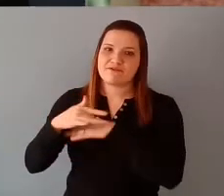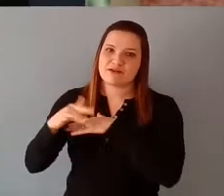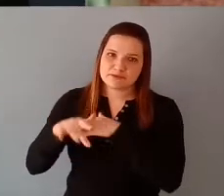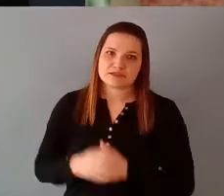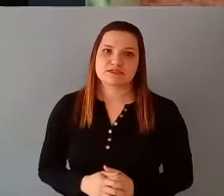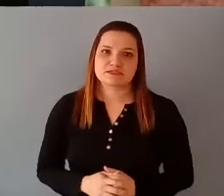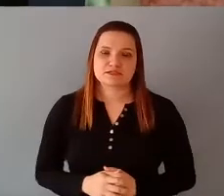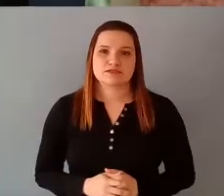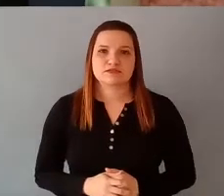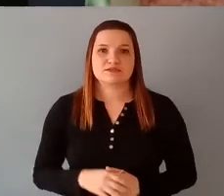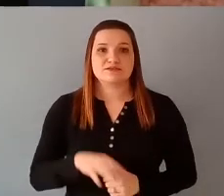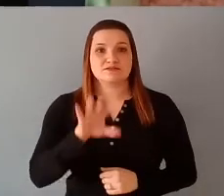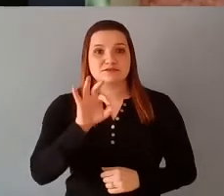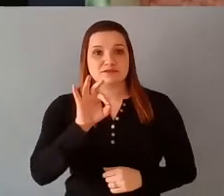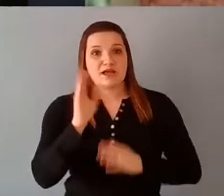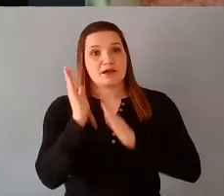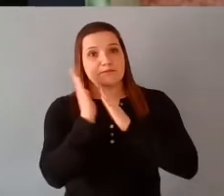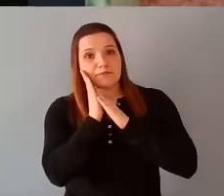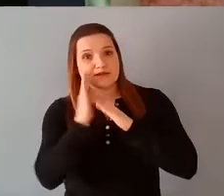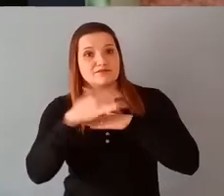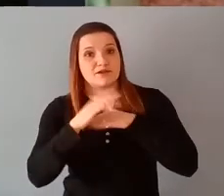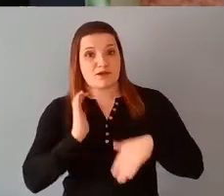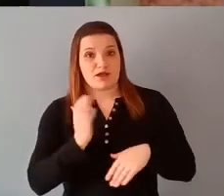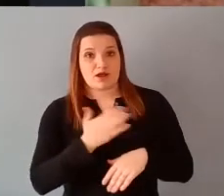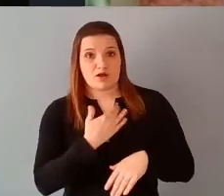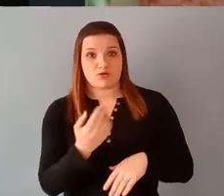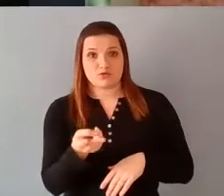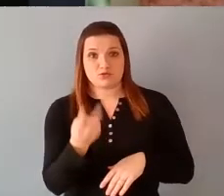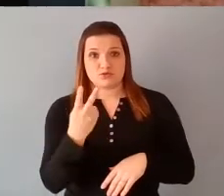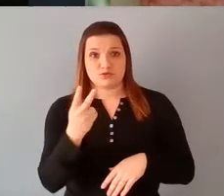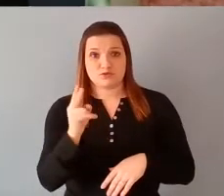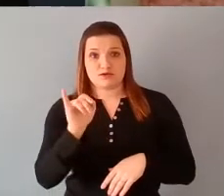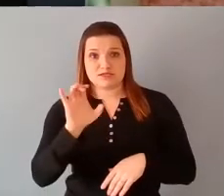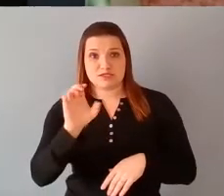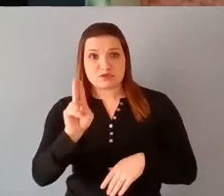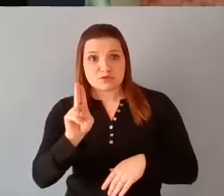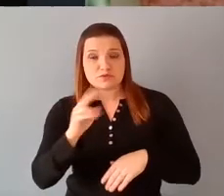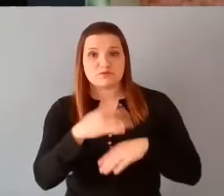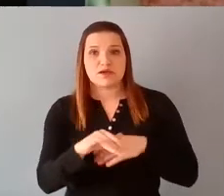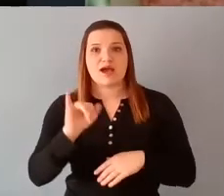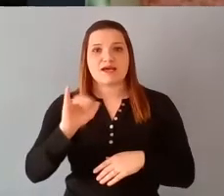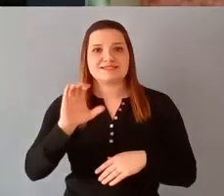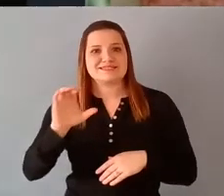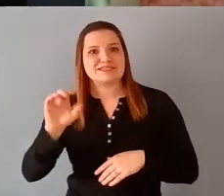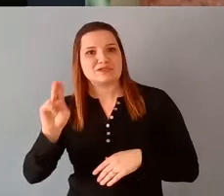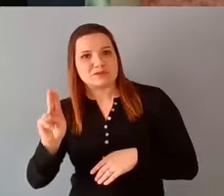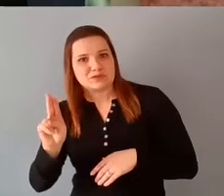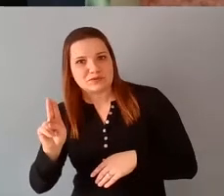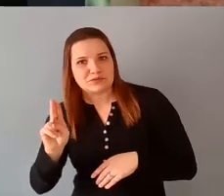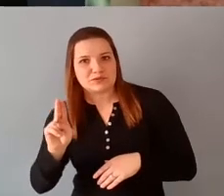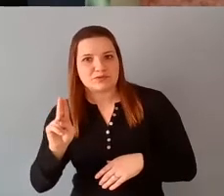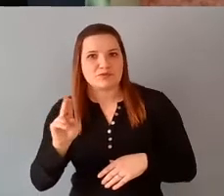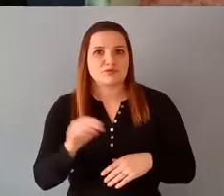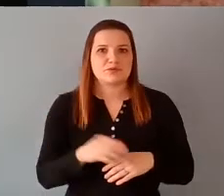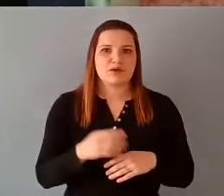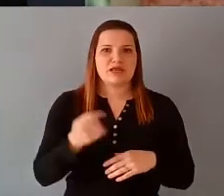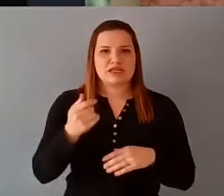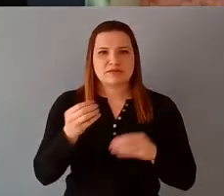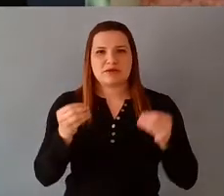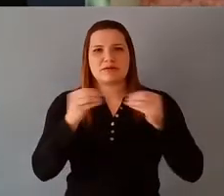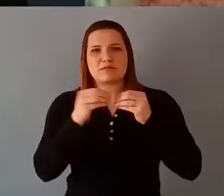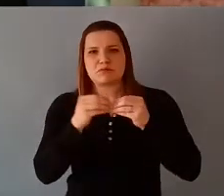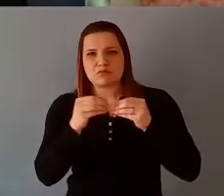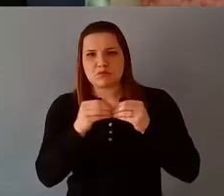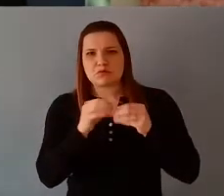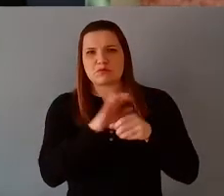beds available across our 2 ICU units. ICCU, intermediate critical care, a little bit more impacted.